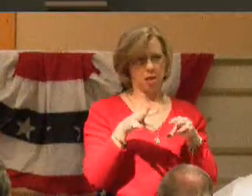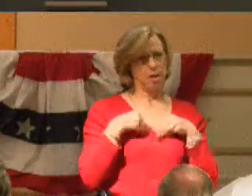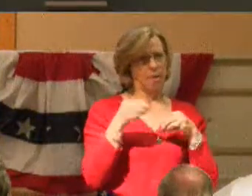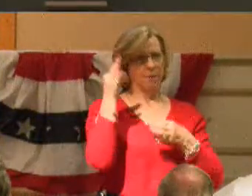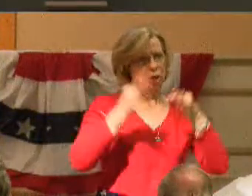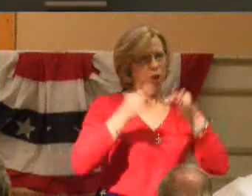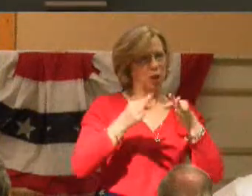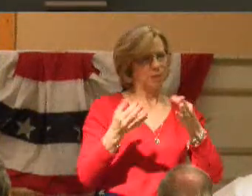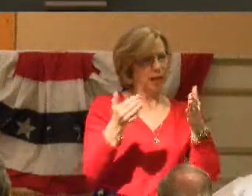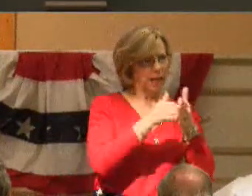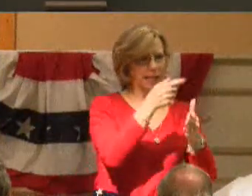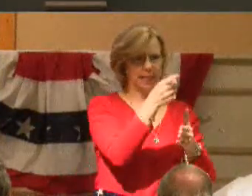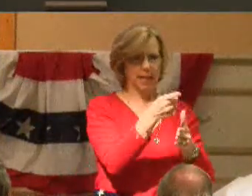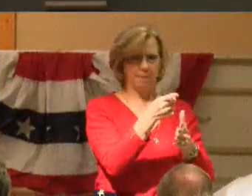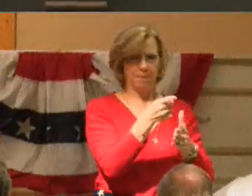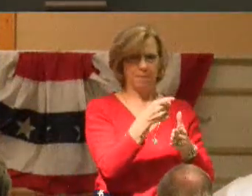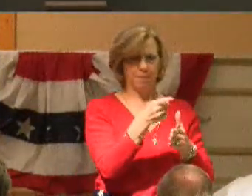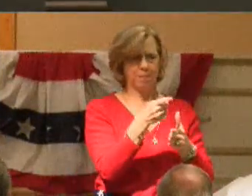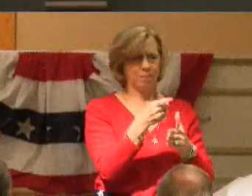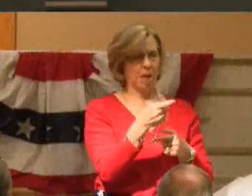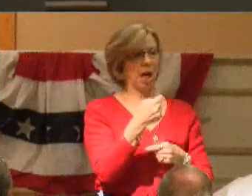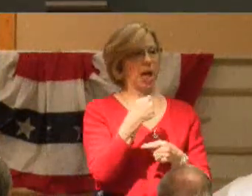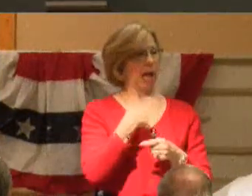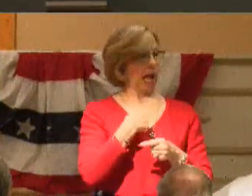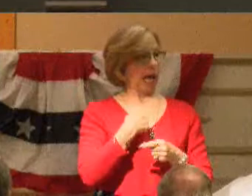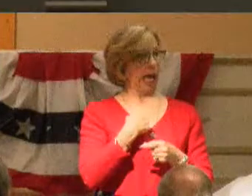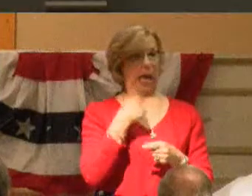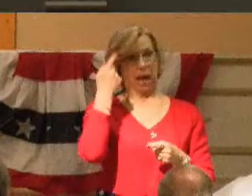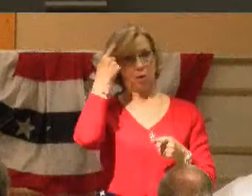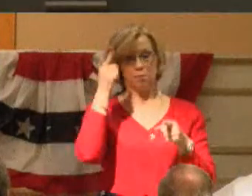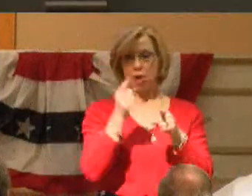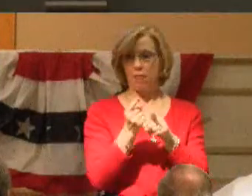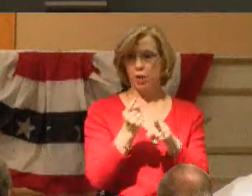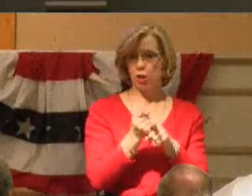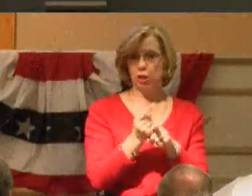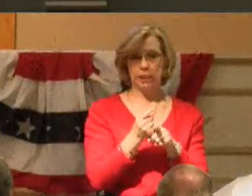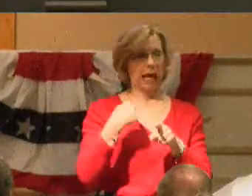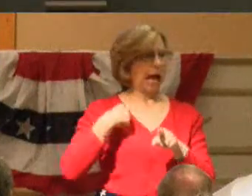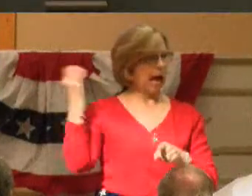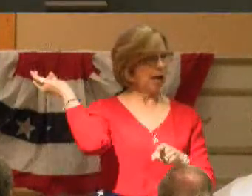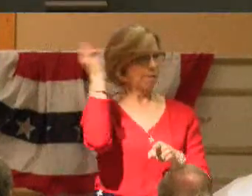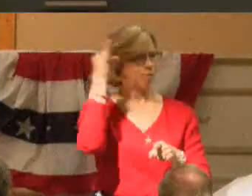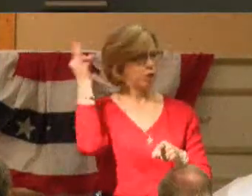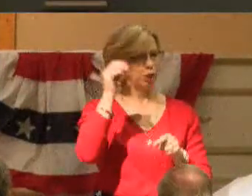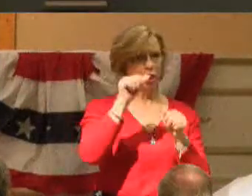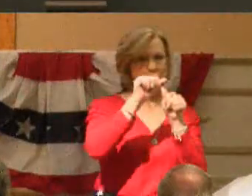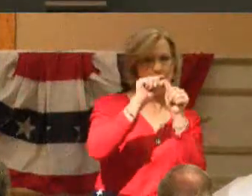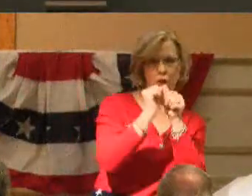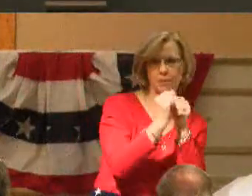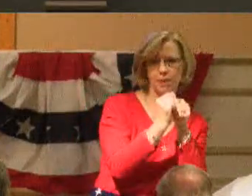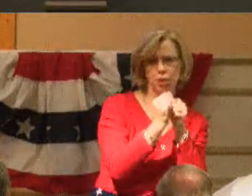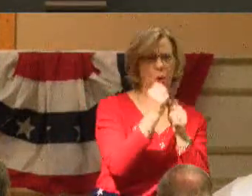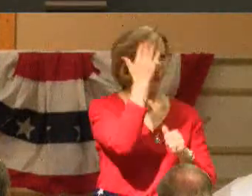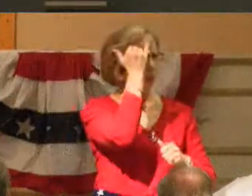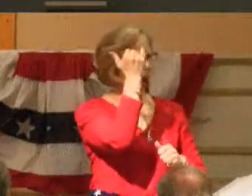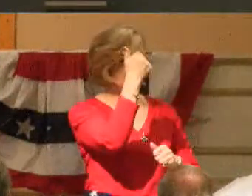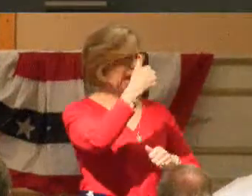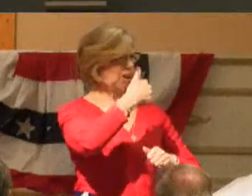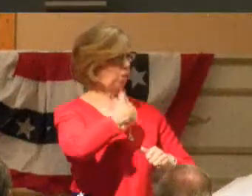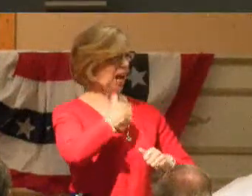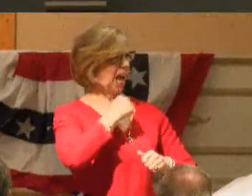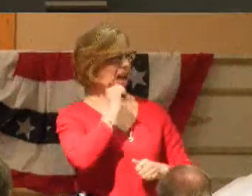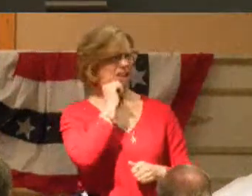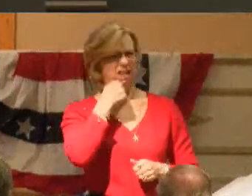whosoever he be. And I, brethren, if I yet preach circumcision, why do I yet